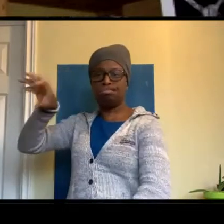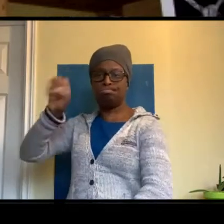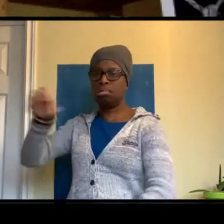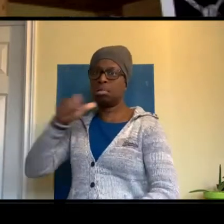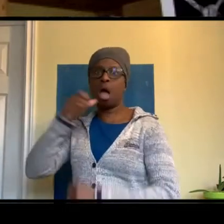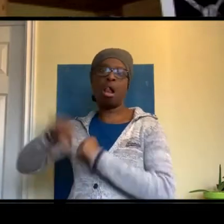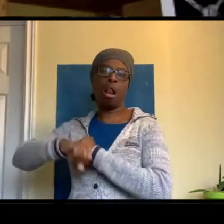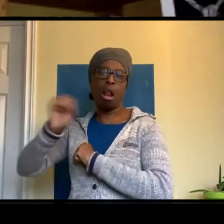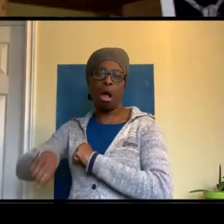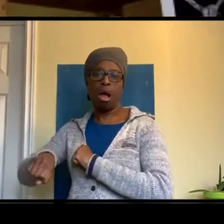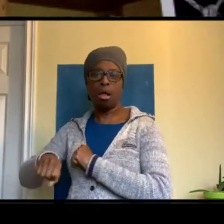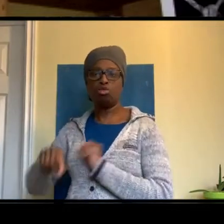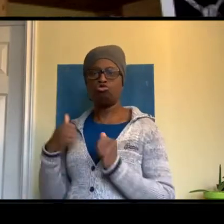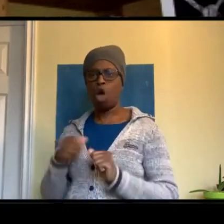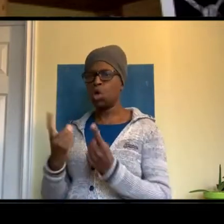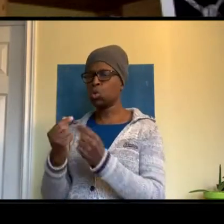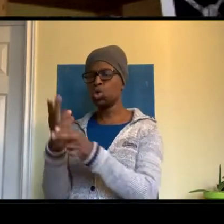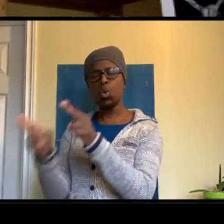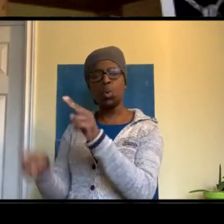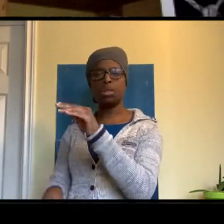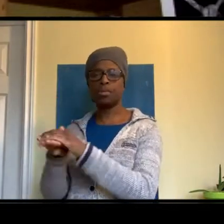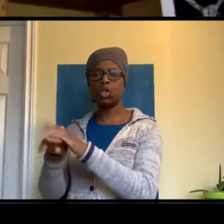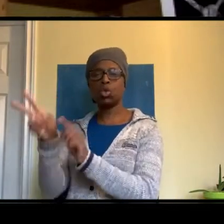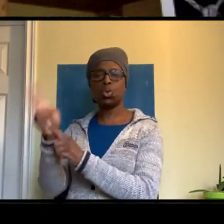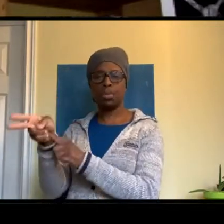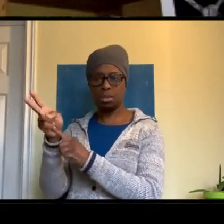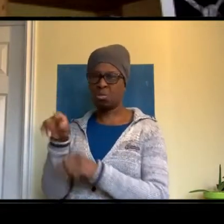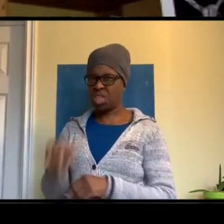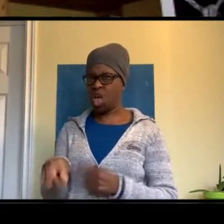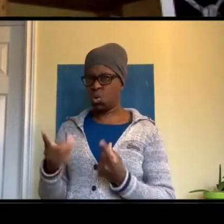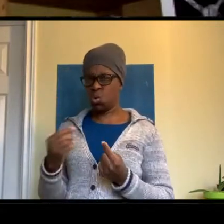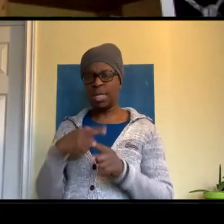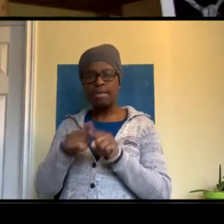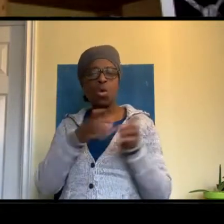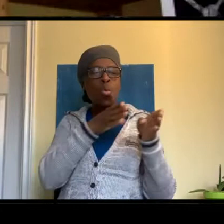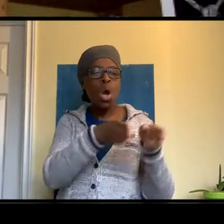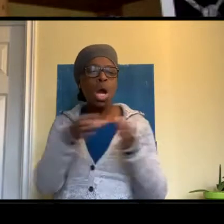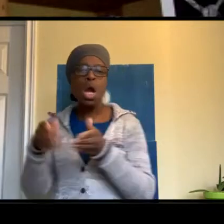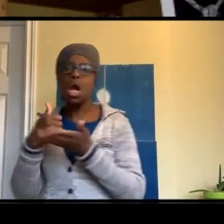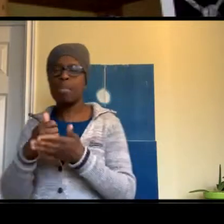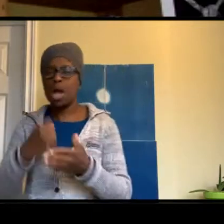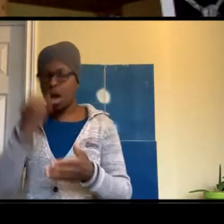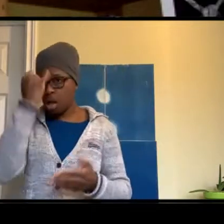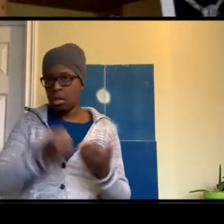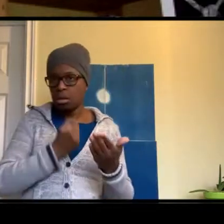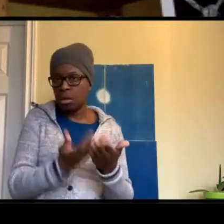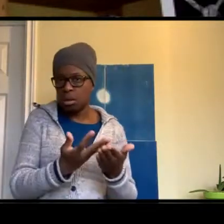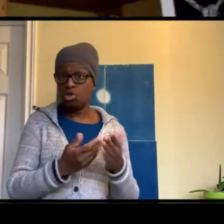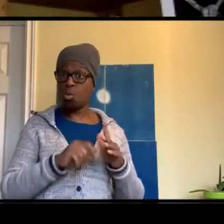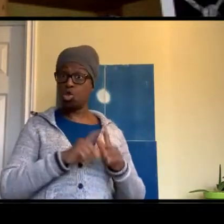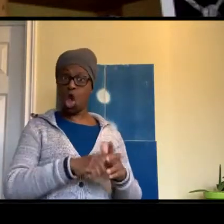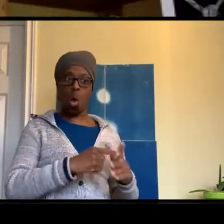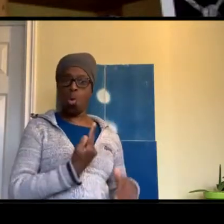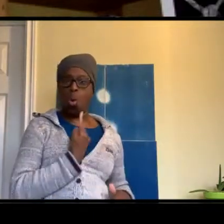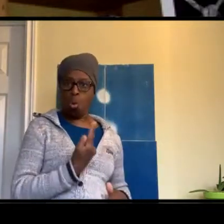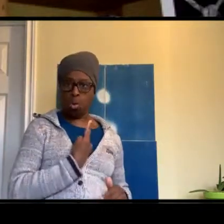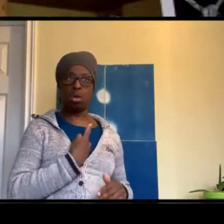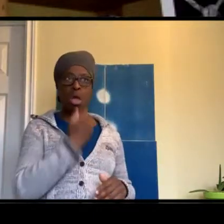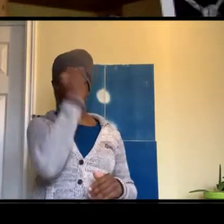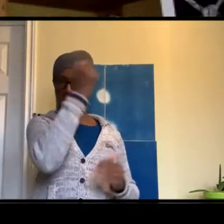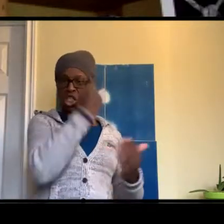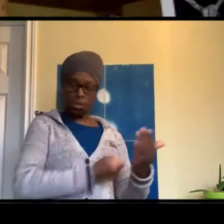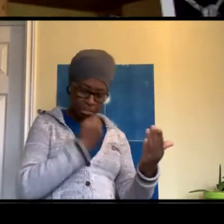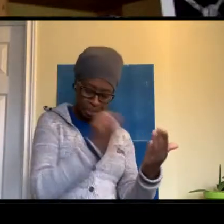buddy system can really come into play, because I find if you speak something out loud, it can often be